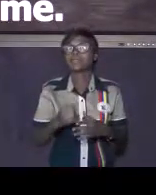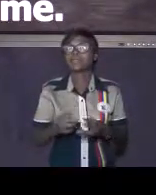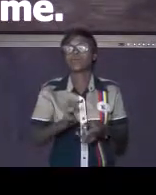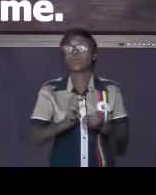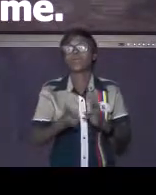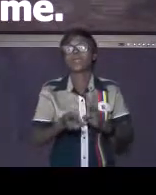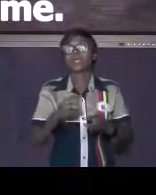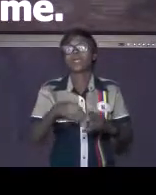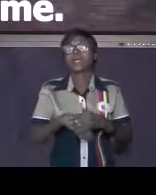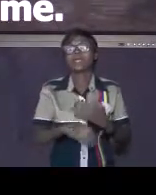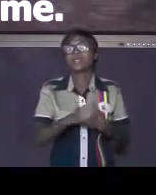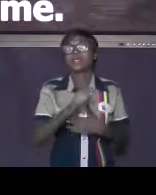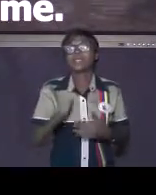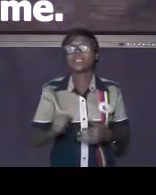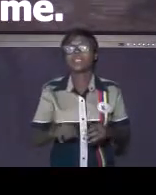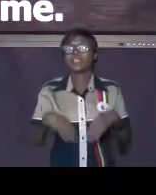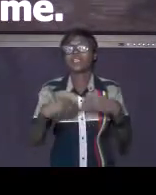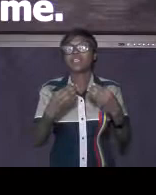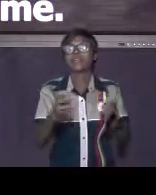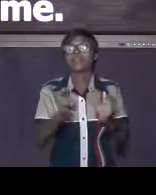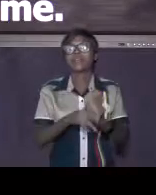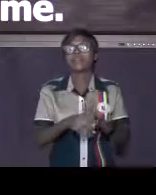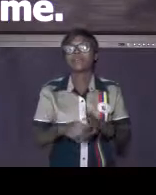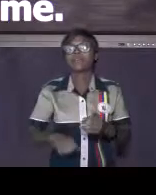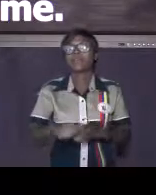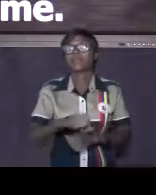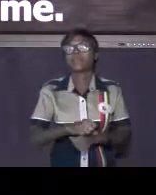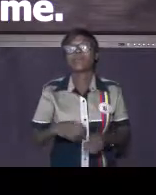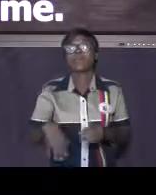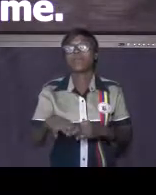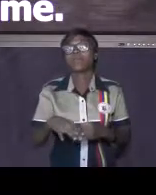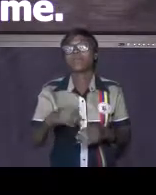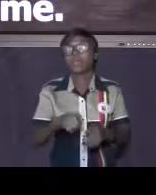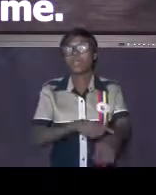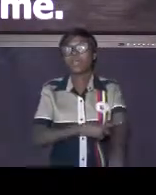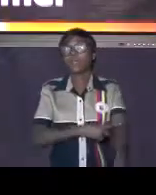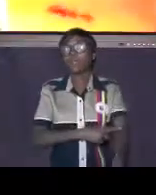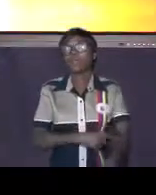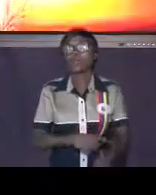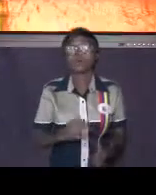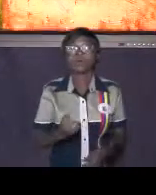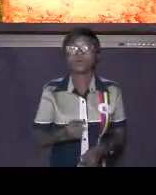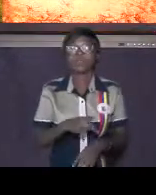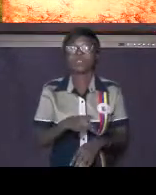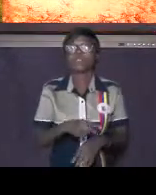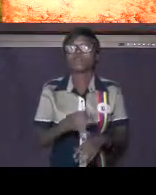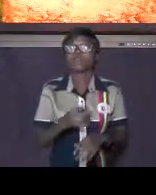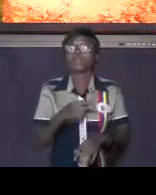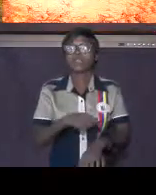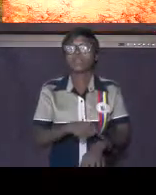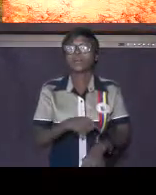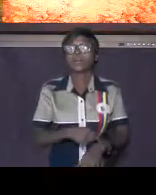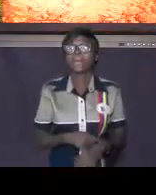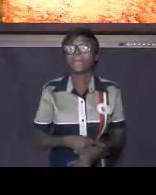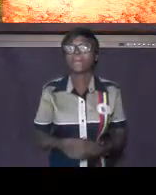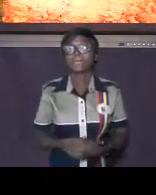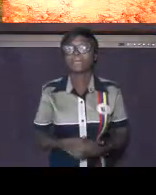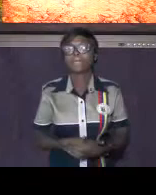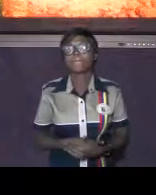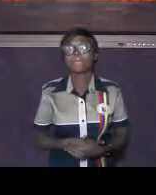long period of time. It has to do with a long period of time.